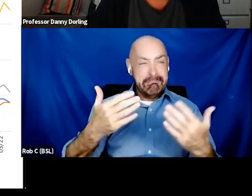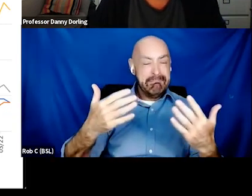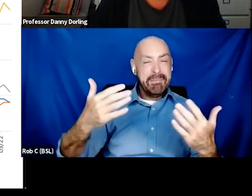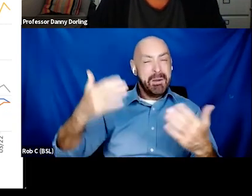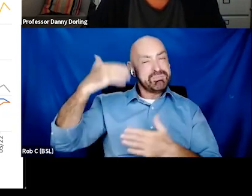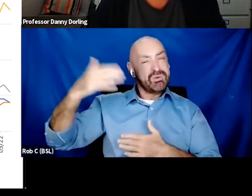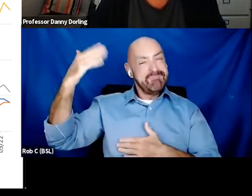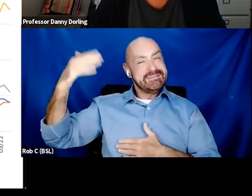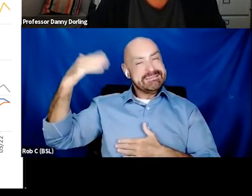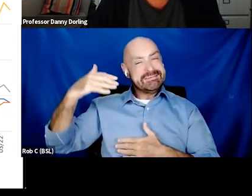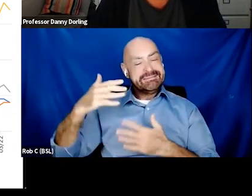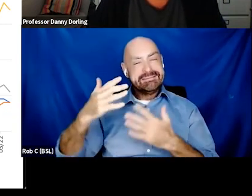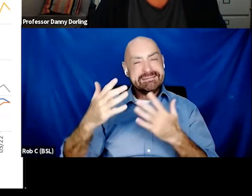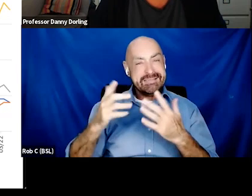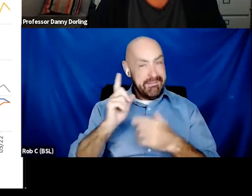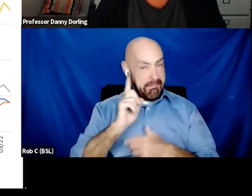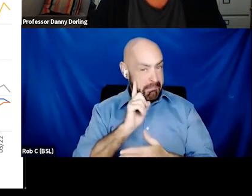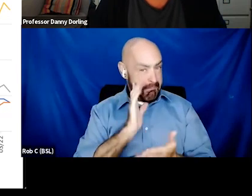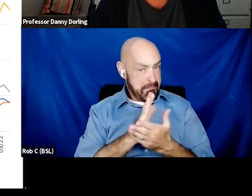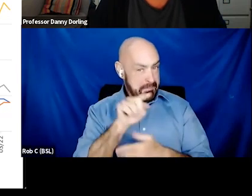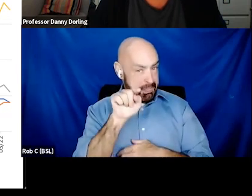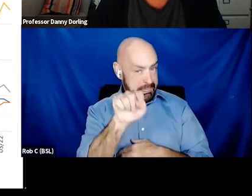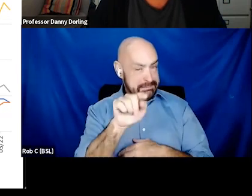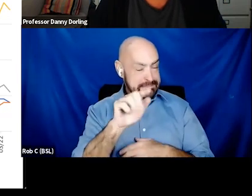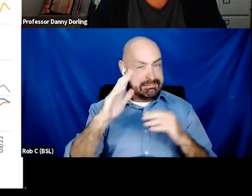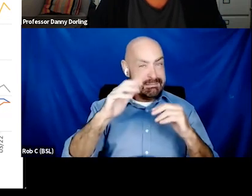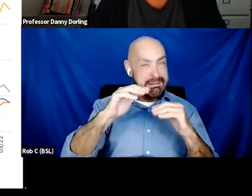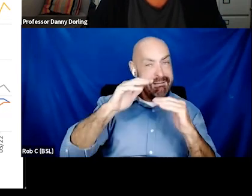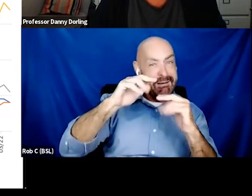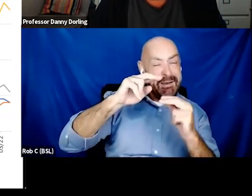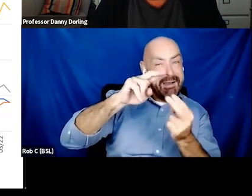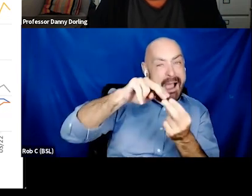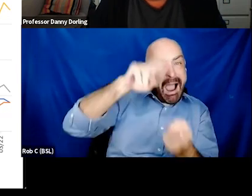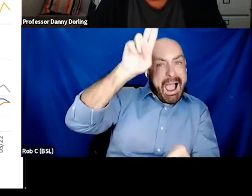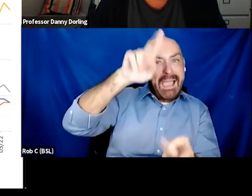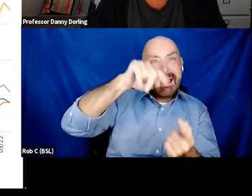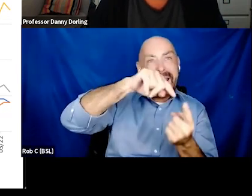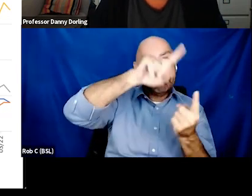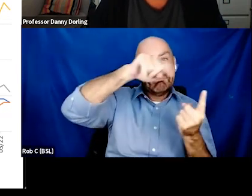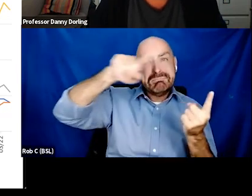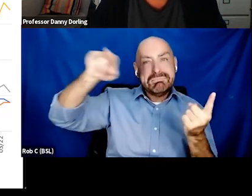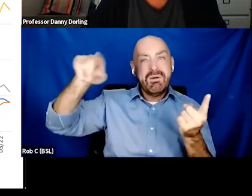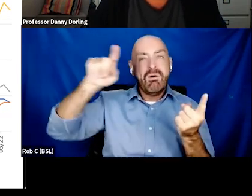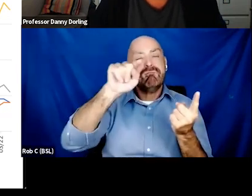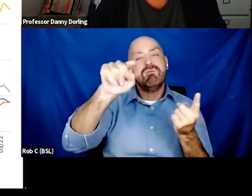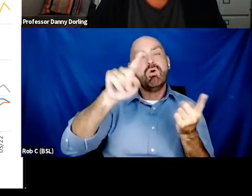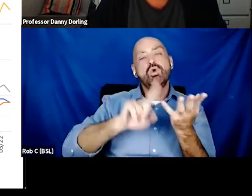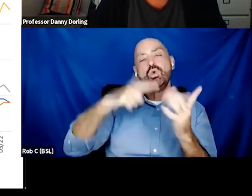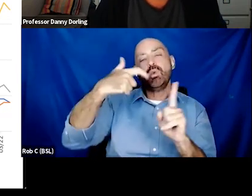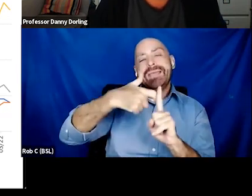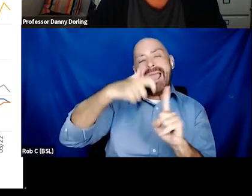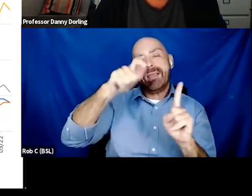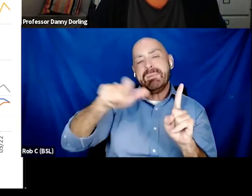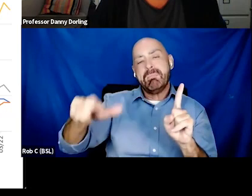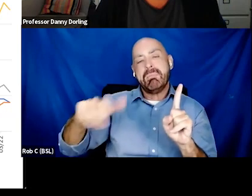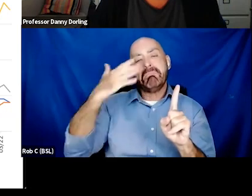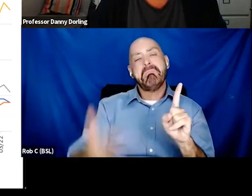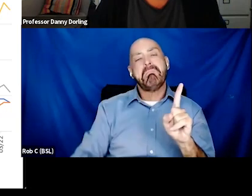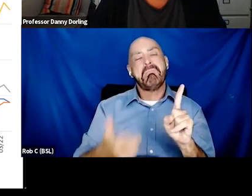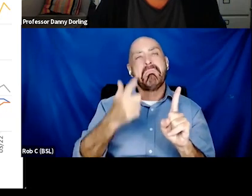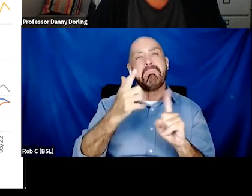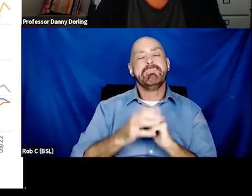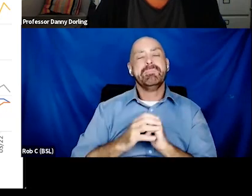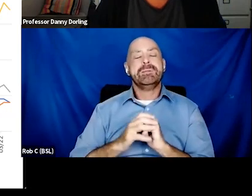periods to see, is this actually quite high fluctuations for the UK? But now to